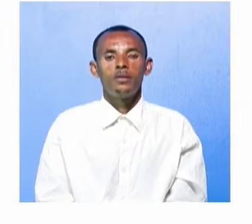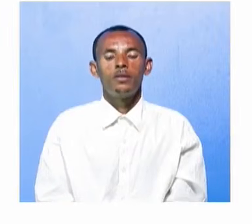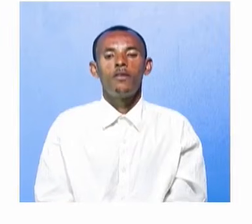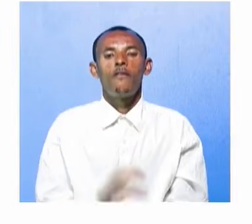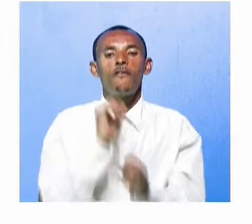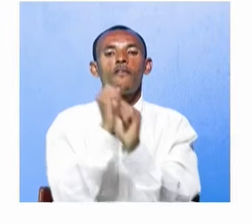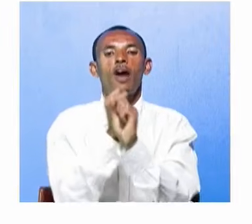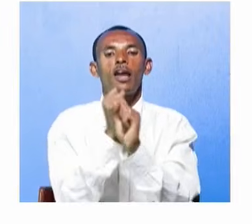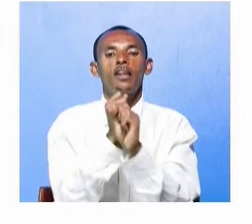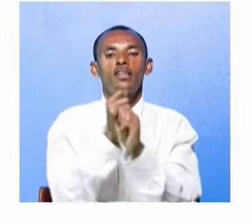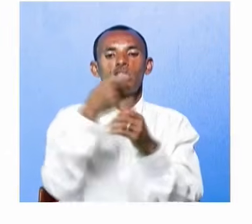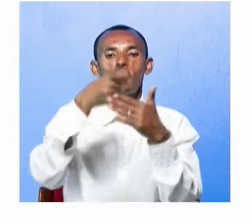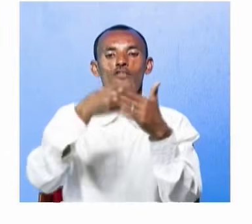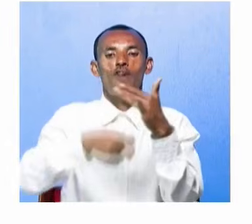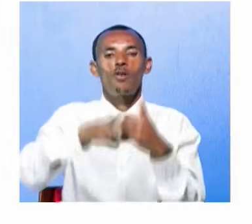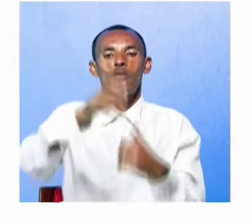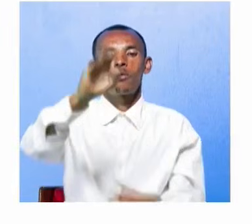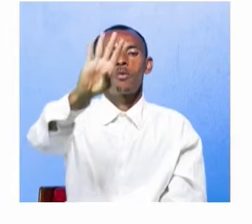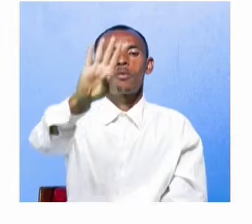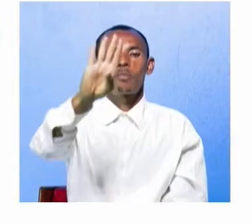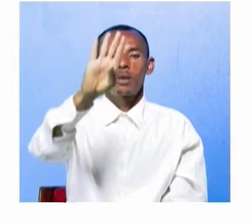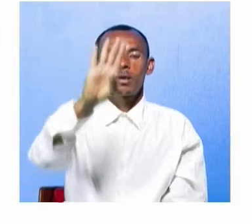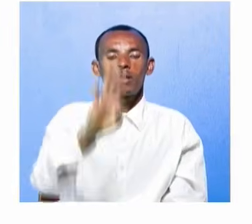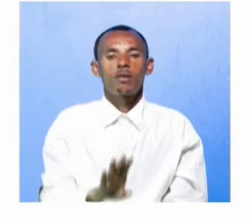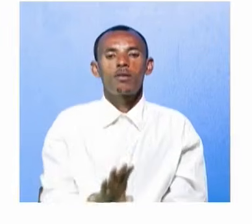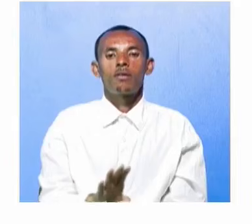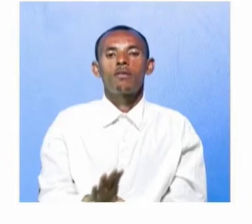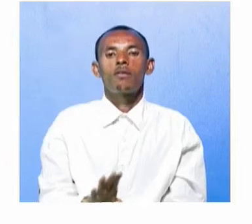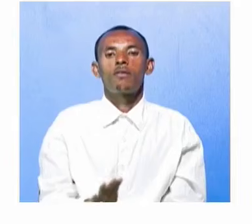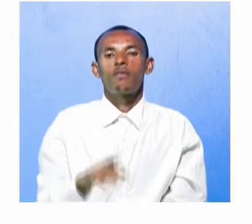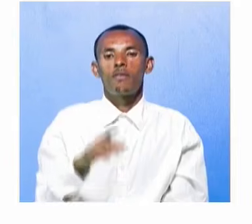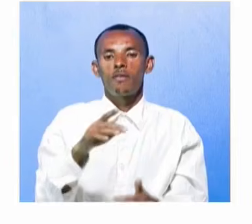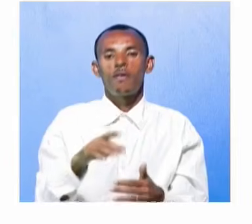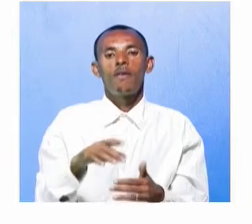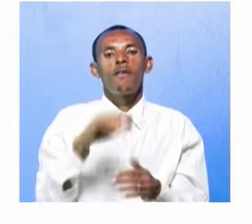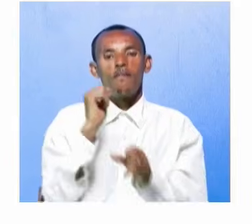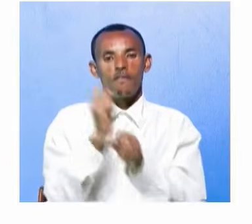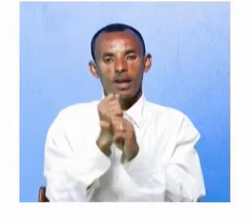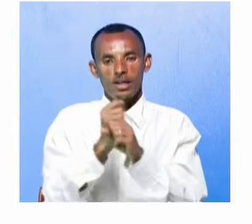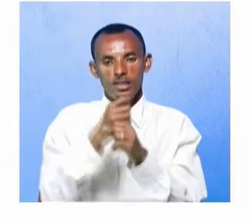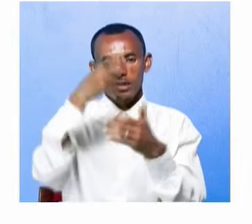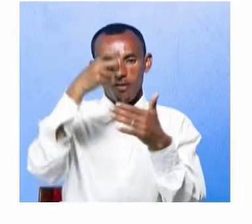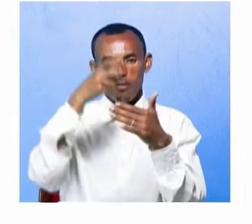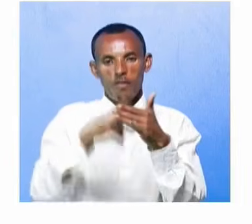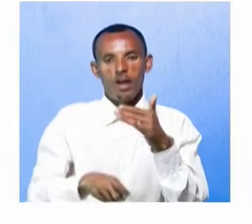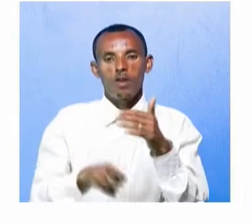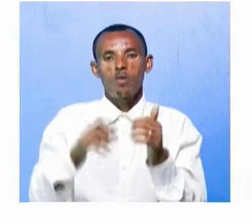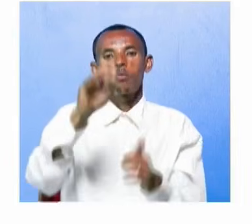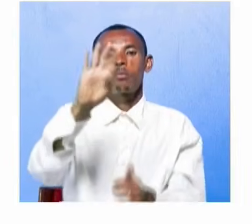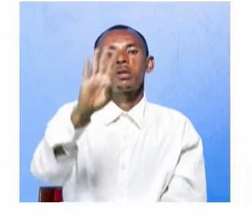find the value of B. Find the value of